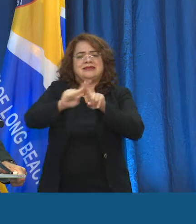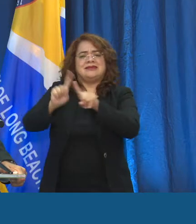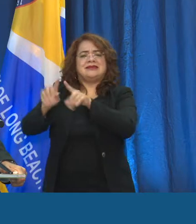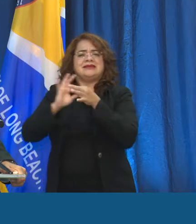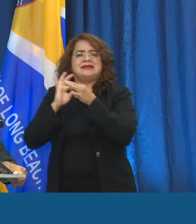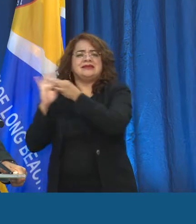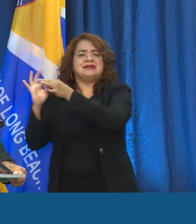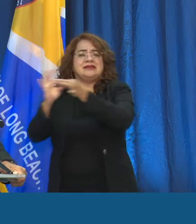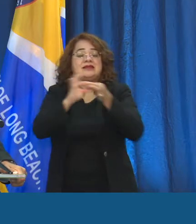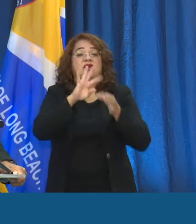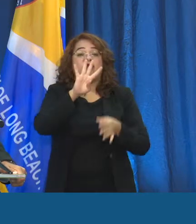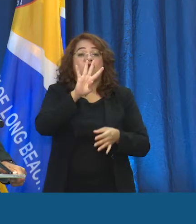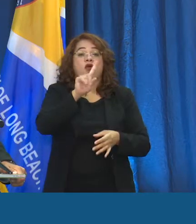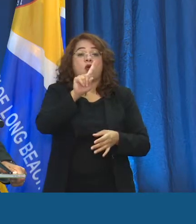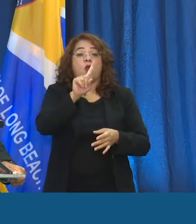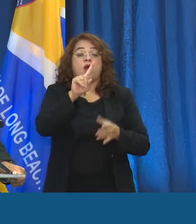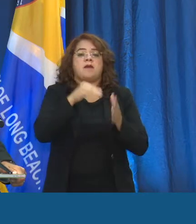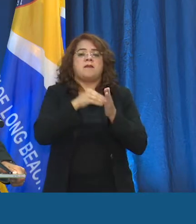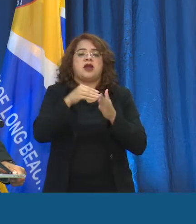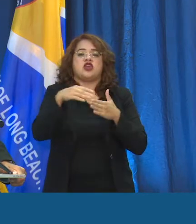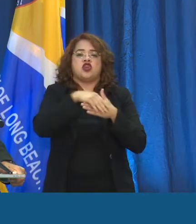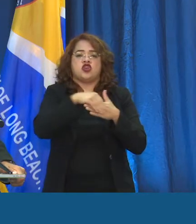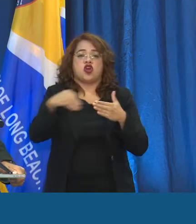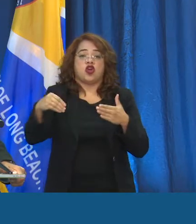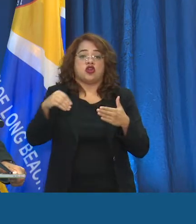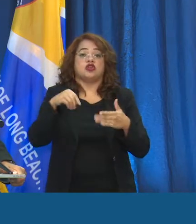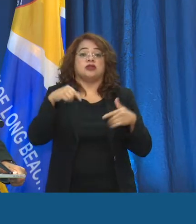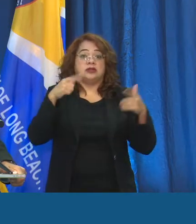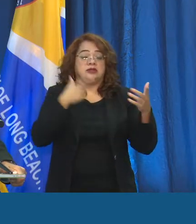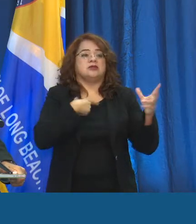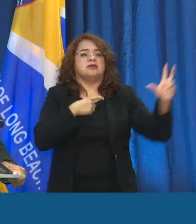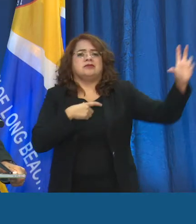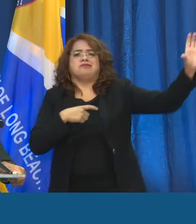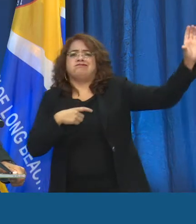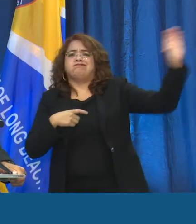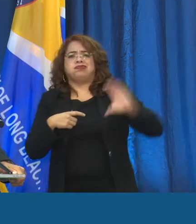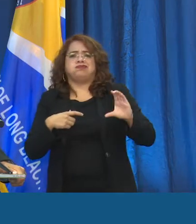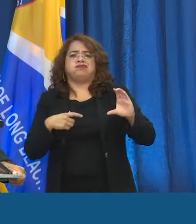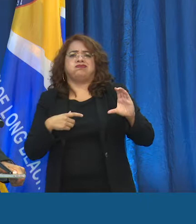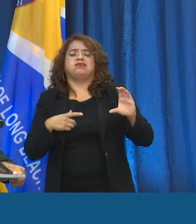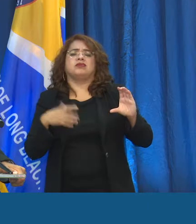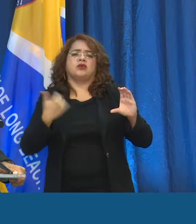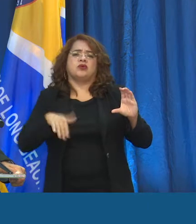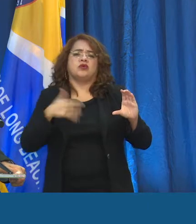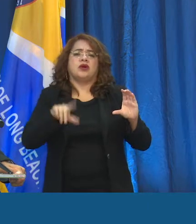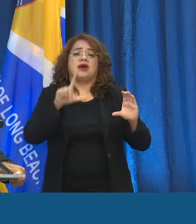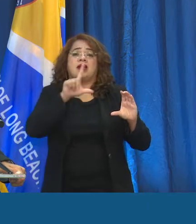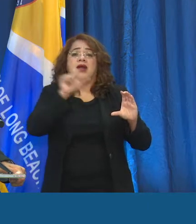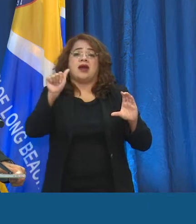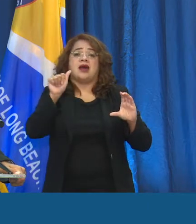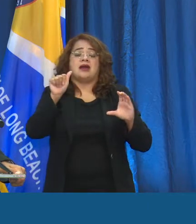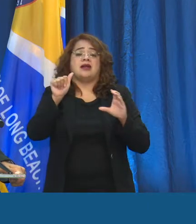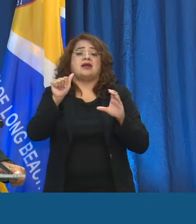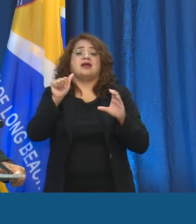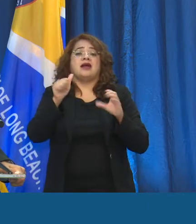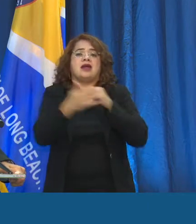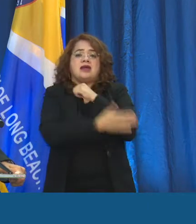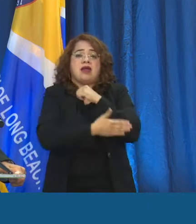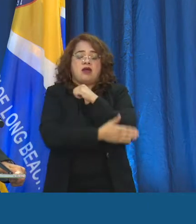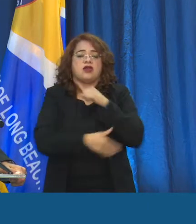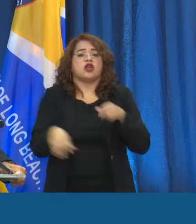million to Long Beach to help with these efforts, and worked with our supervisor and LA County to also get an